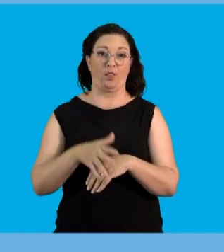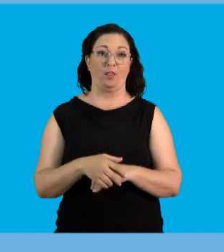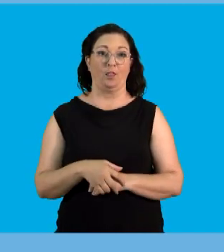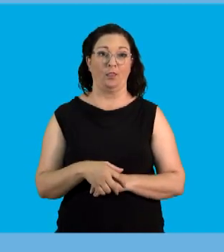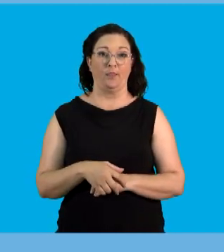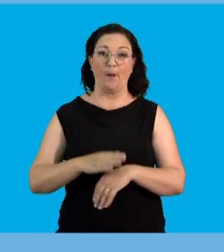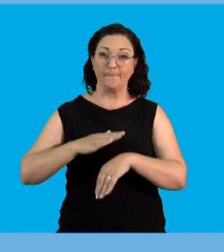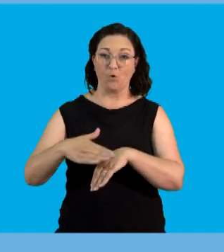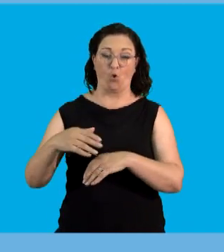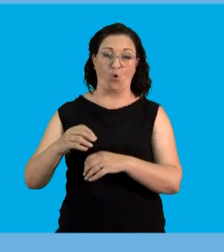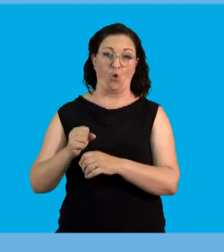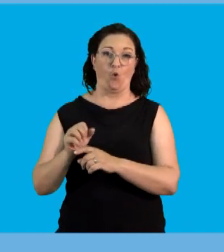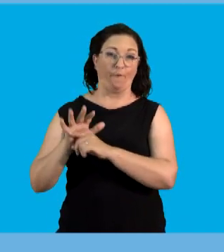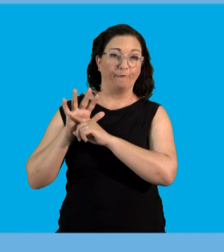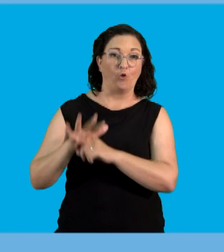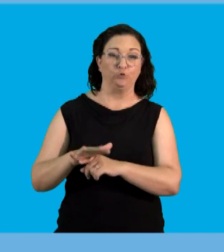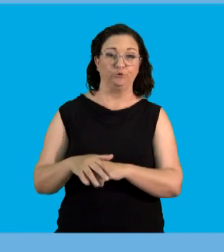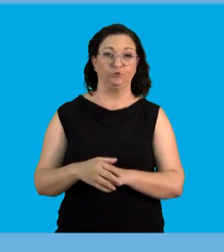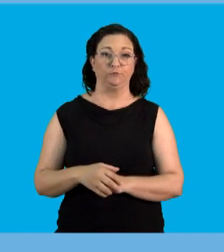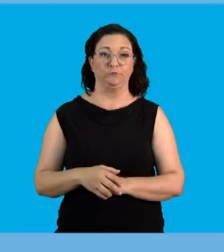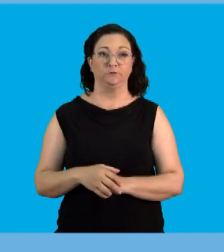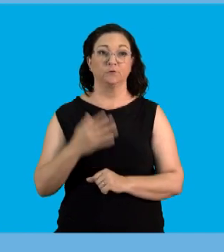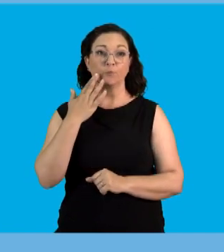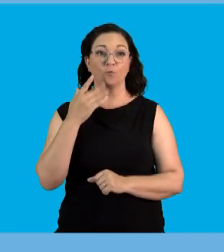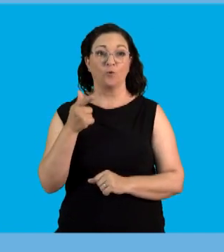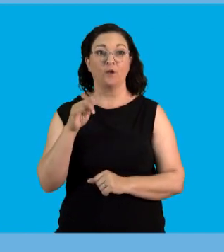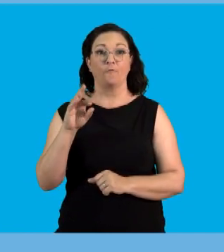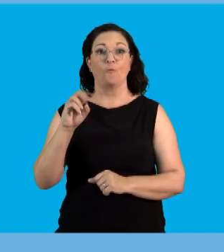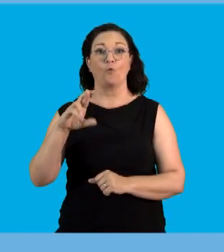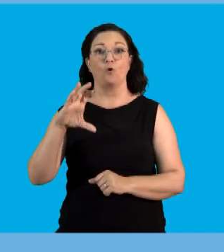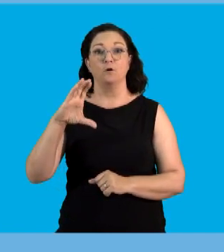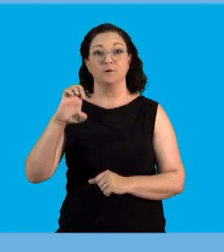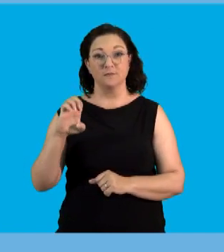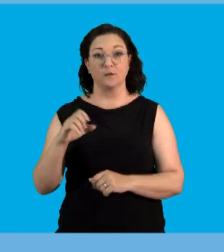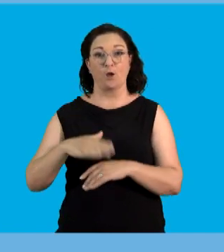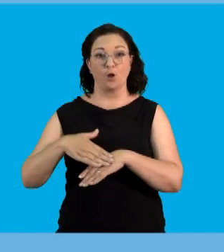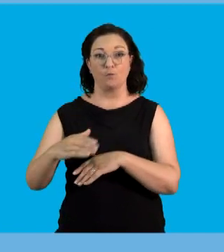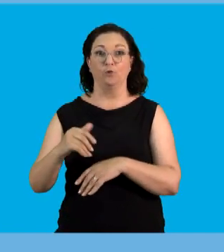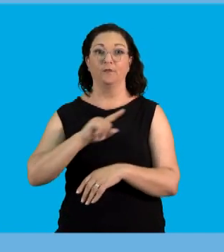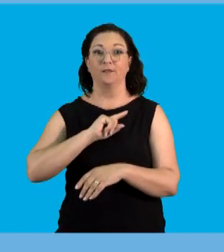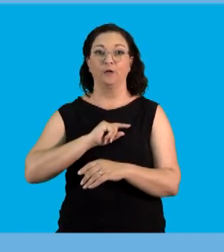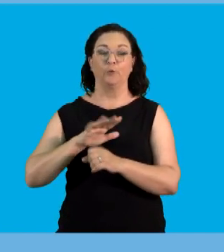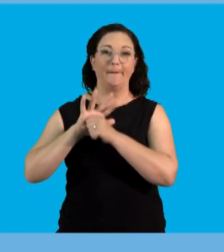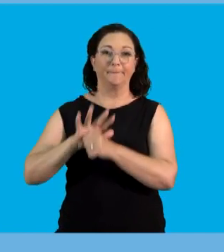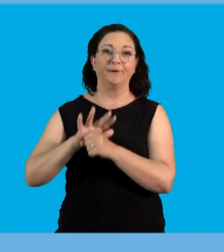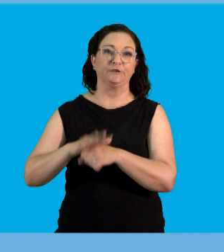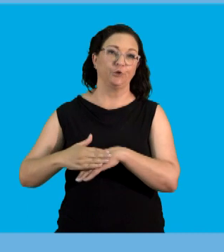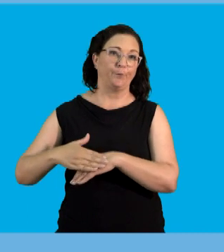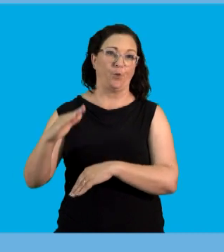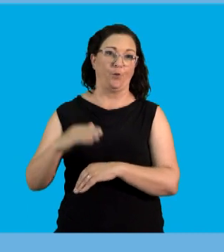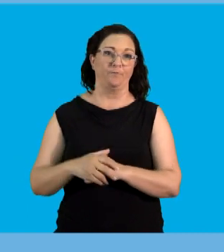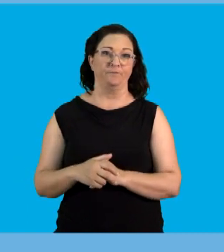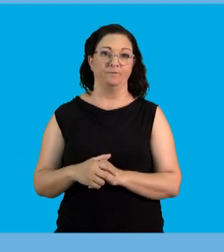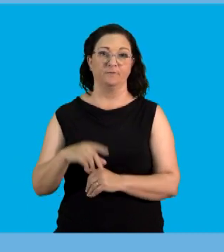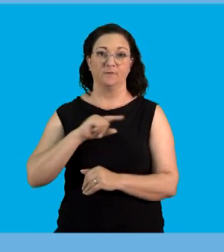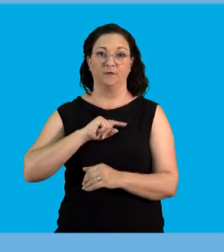often and also with more force. Now, when that happens, it is going to cause an increase in pressure.